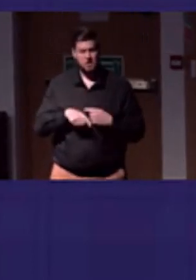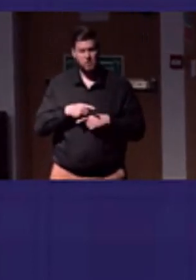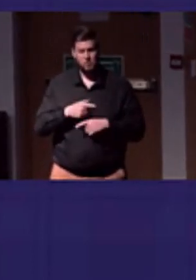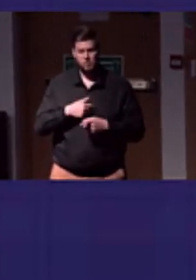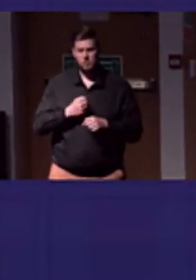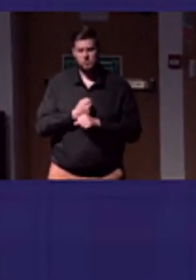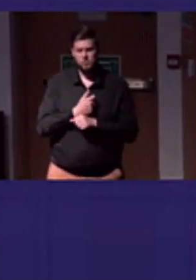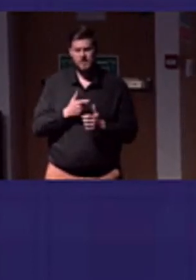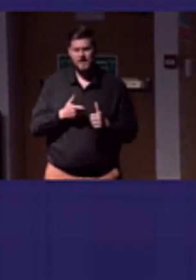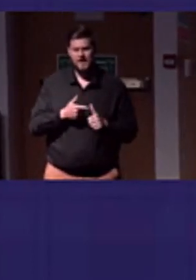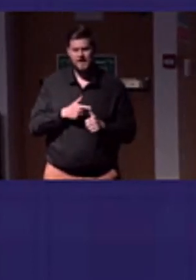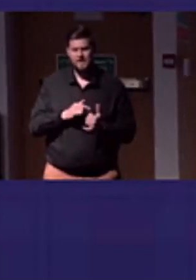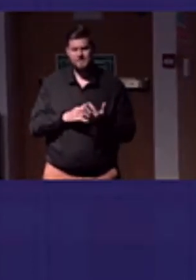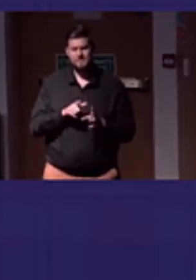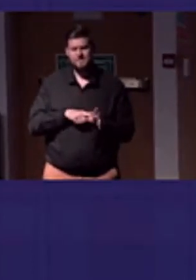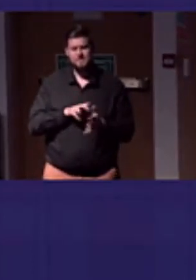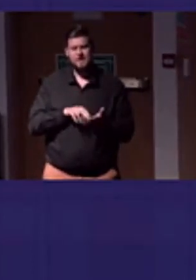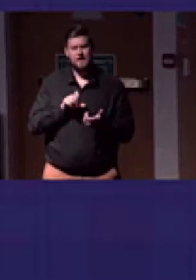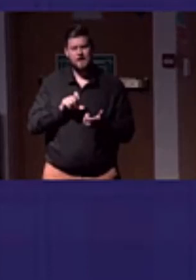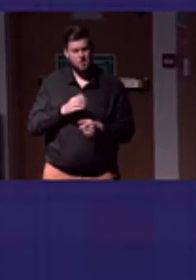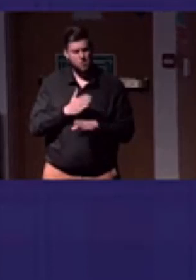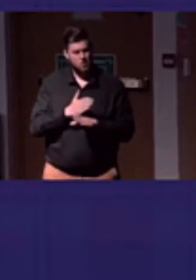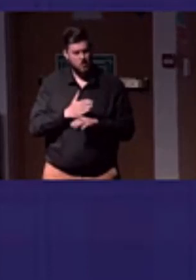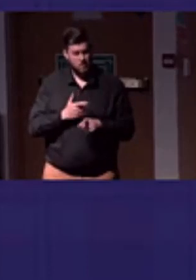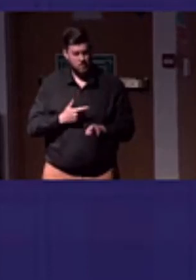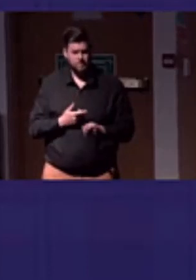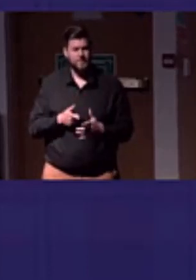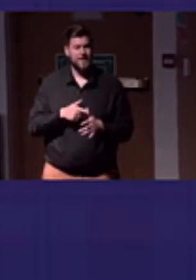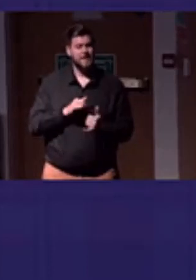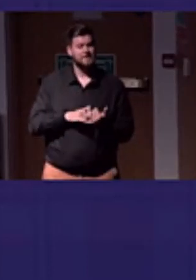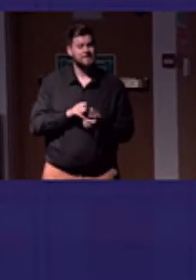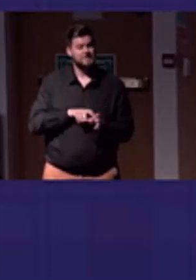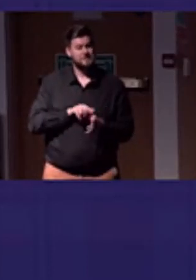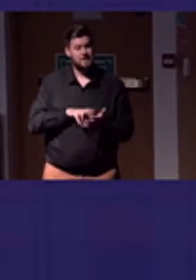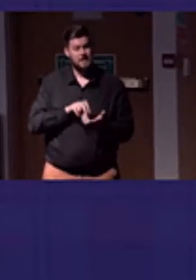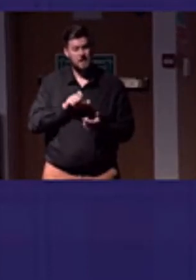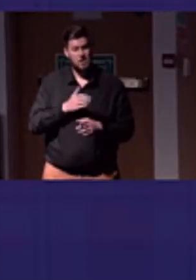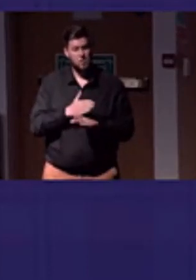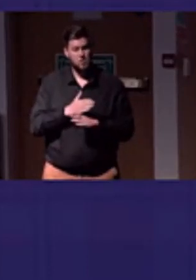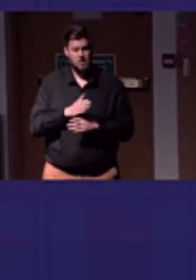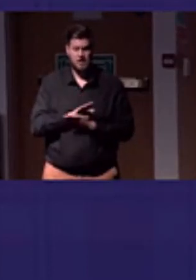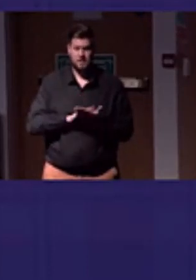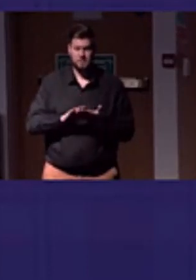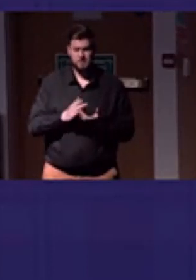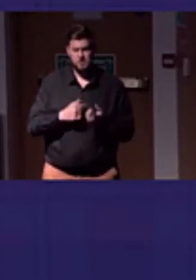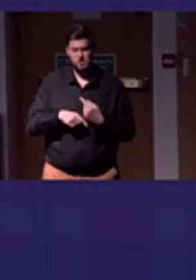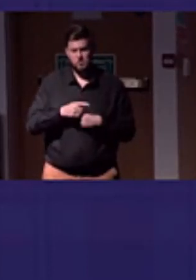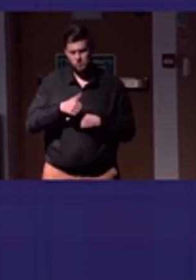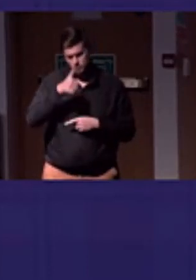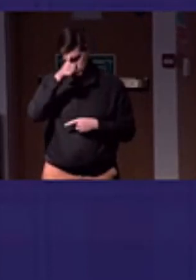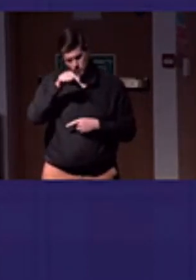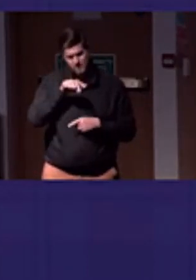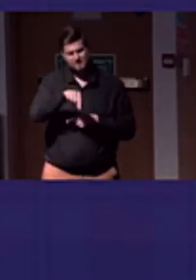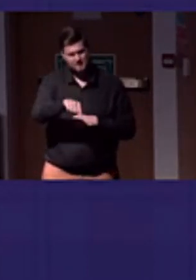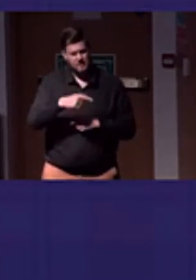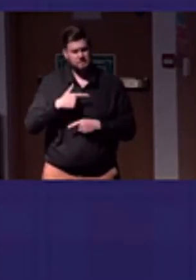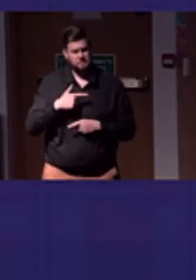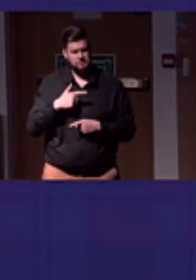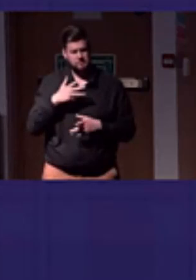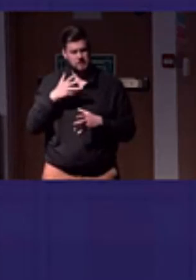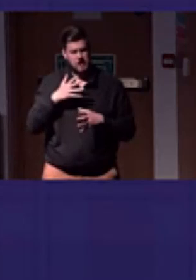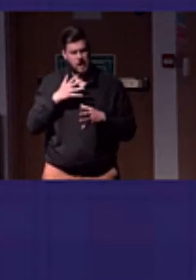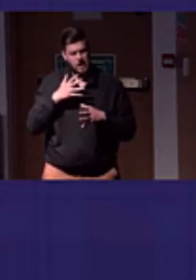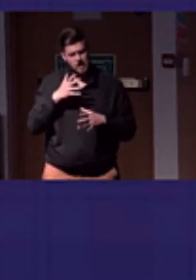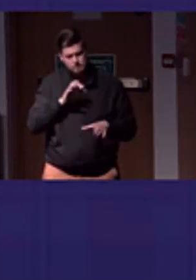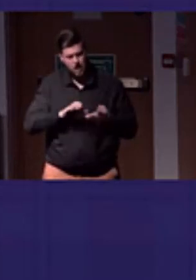And the sheer number of people who reached out about async work means it's resonating. It's our next big experiment, async work. I do